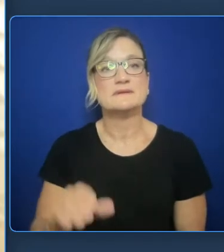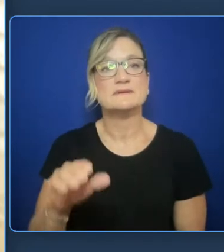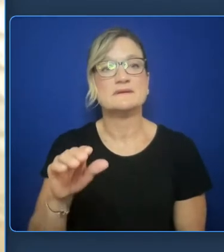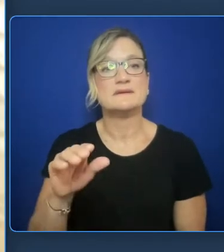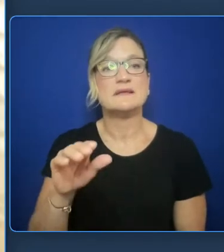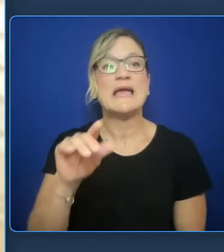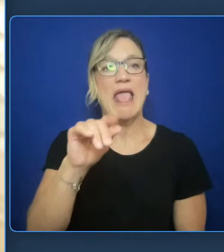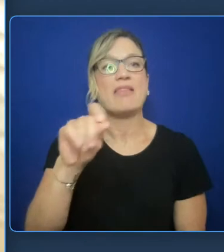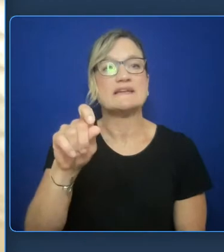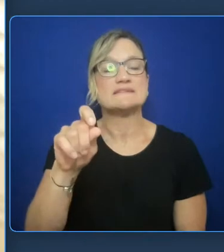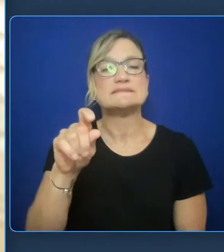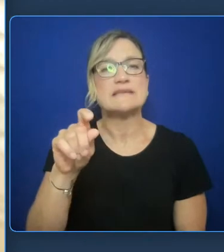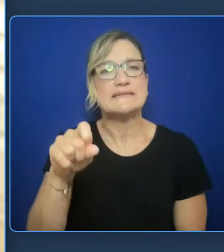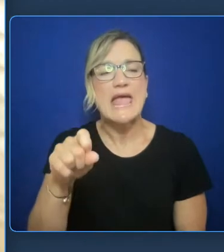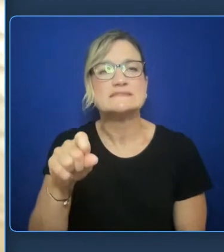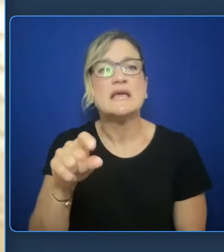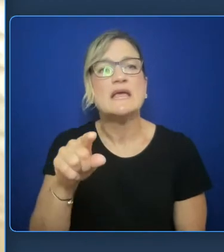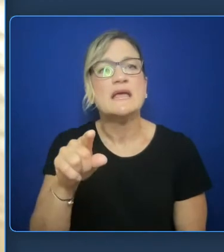Alex. Yeah. So